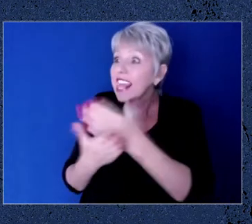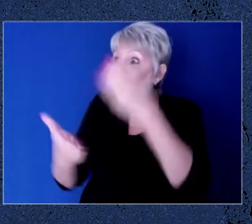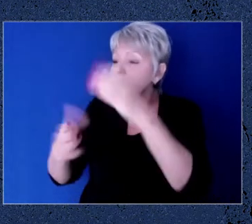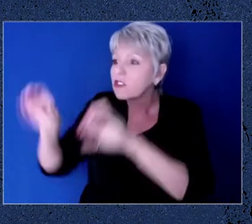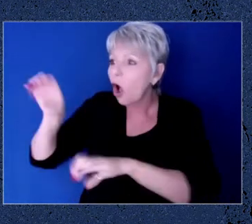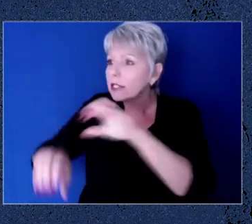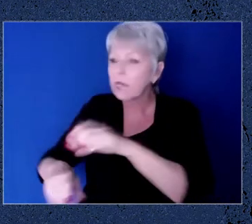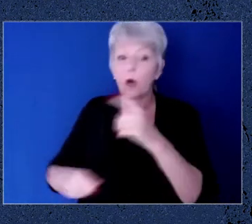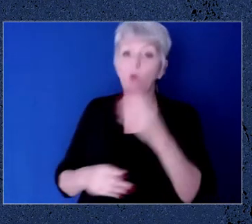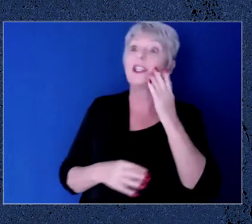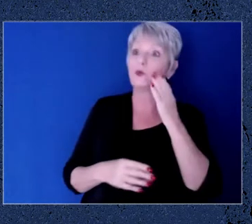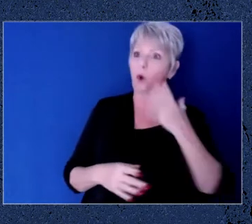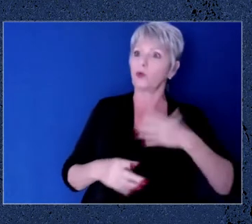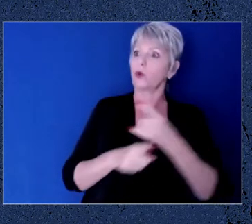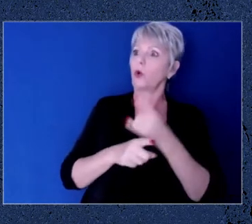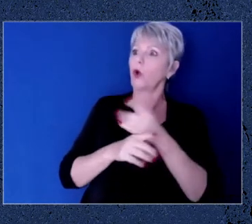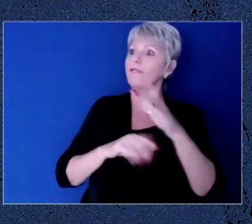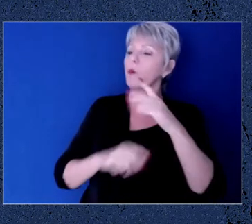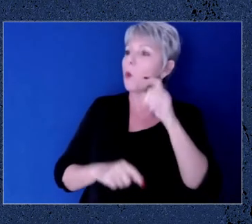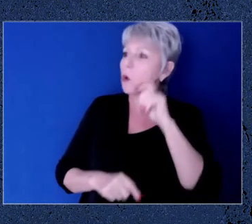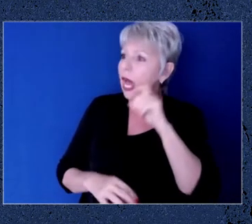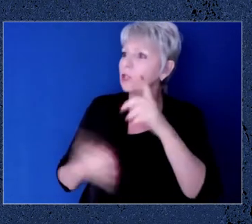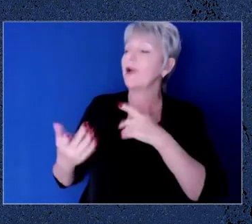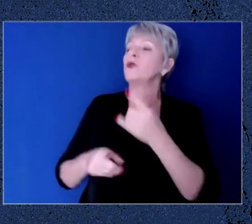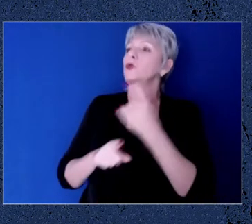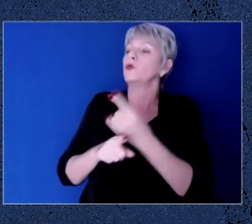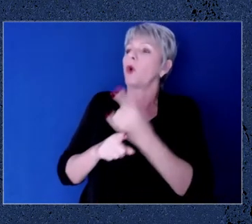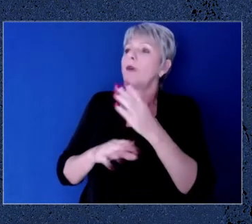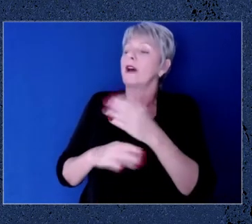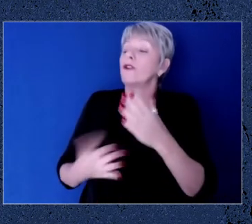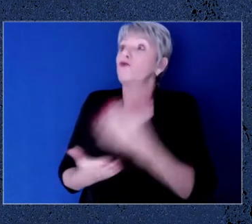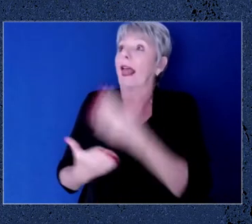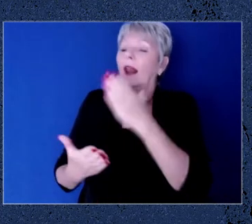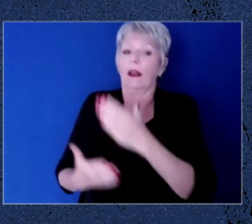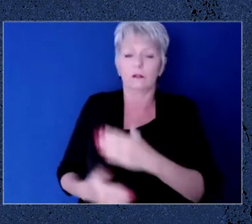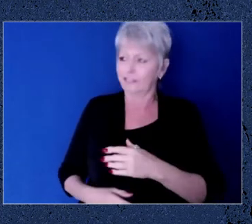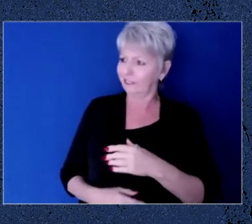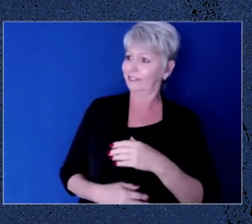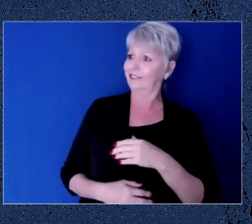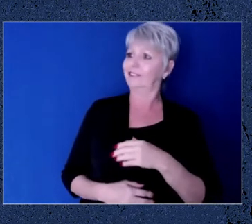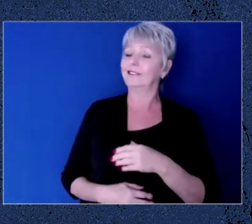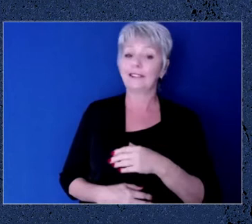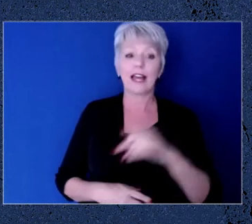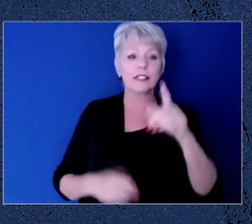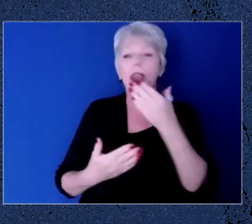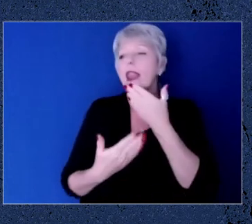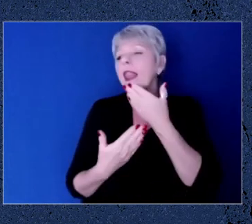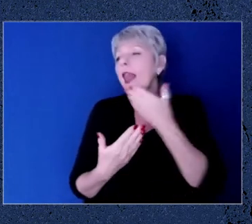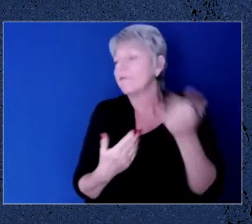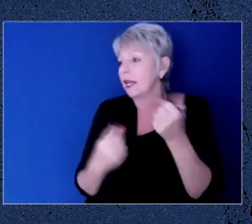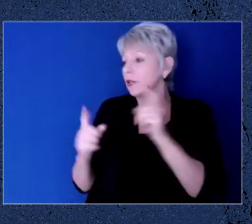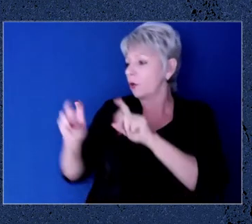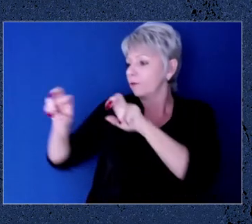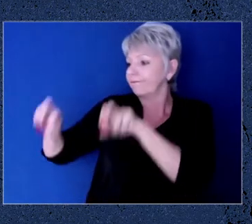want to talk, you know, about water. It's lovely to be sitting up here with another Wiradjuri person, not just another